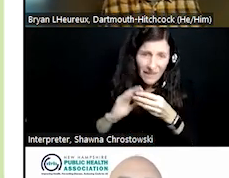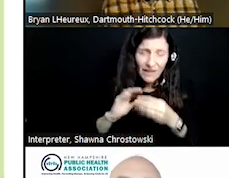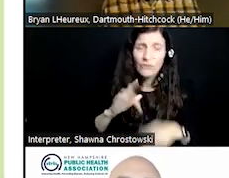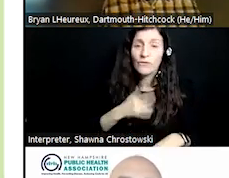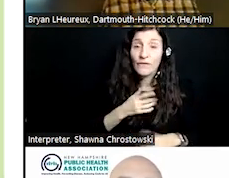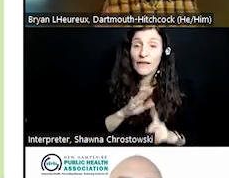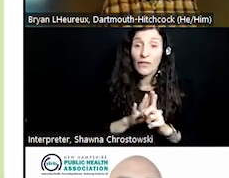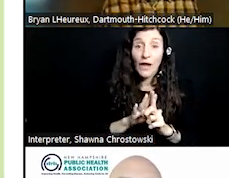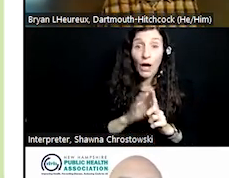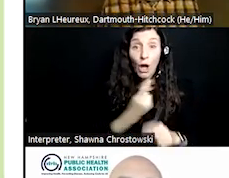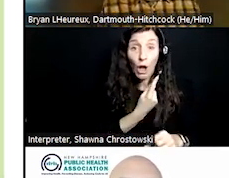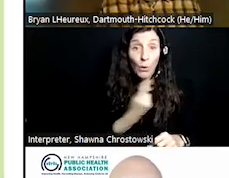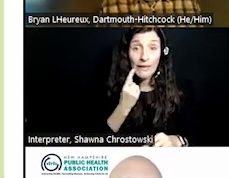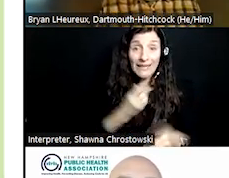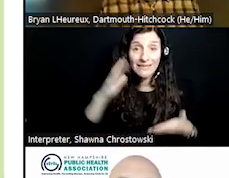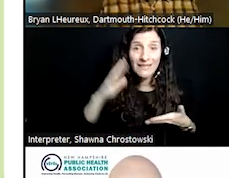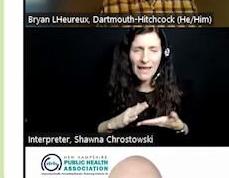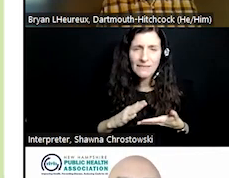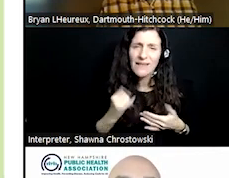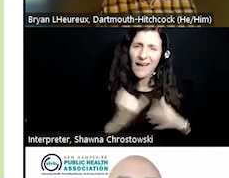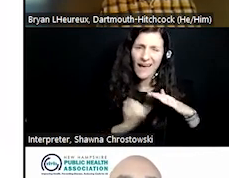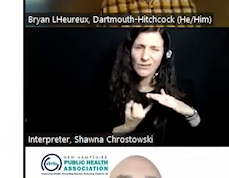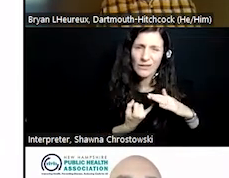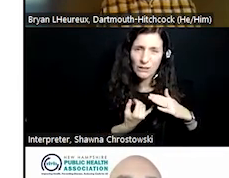is decreasing and their isolation is decreasing.